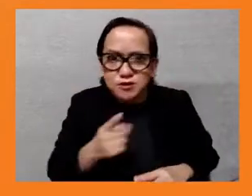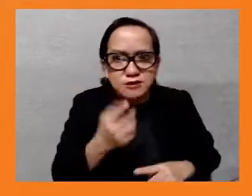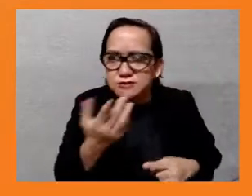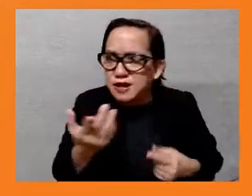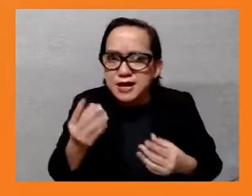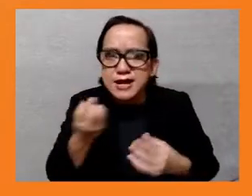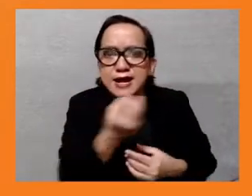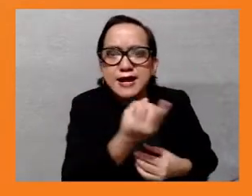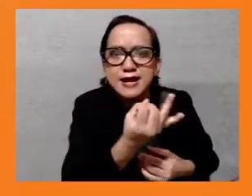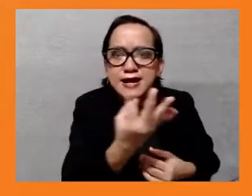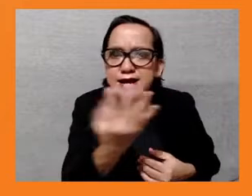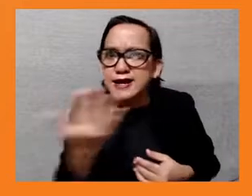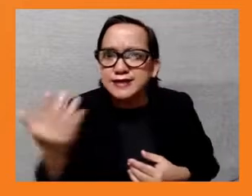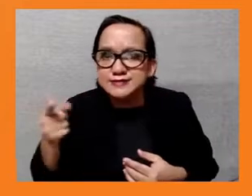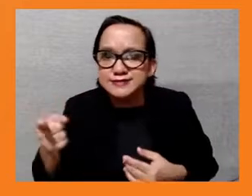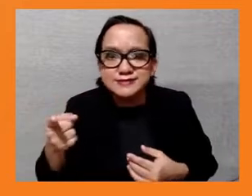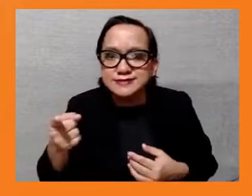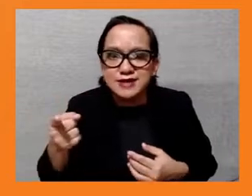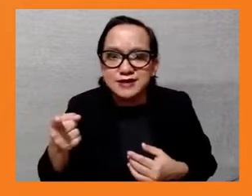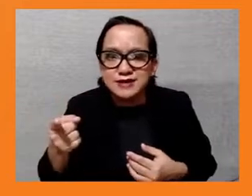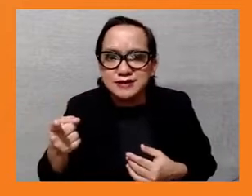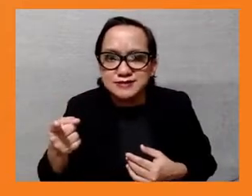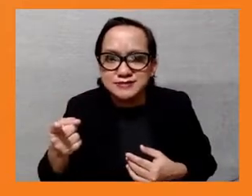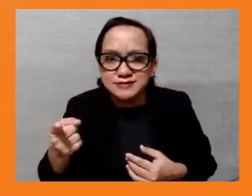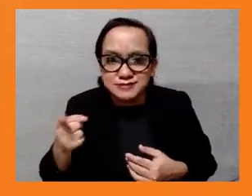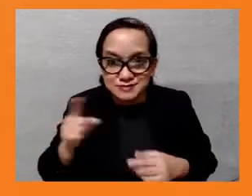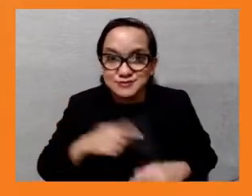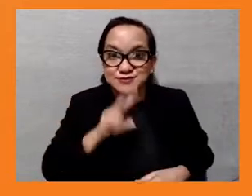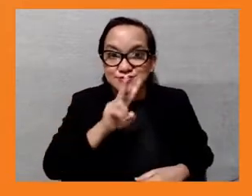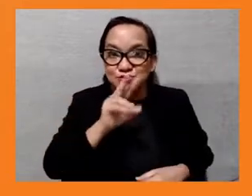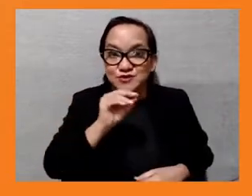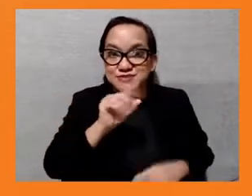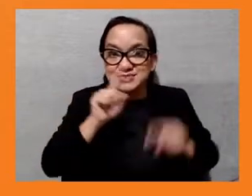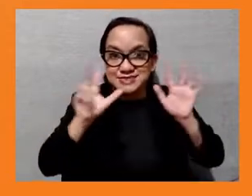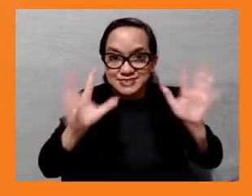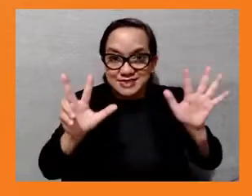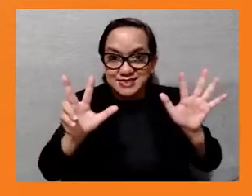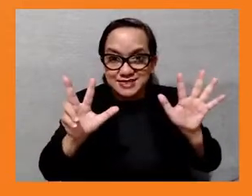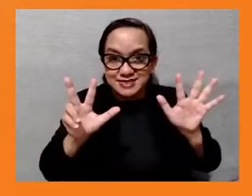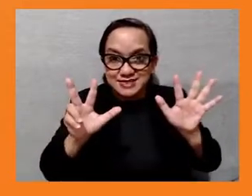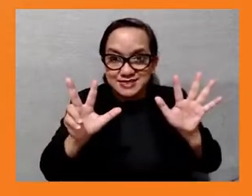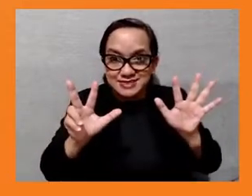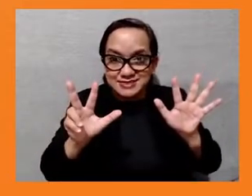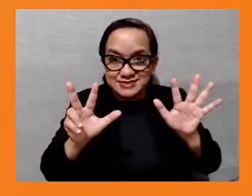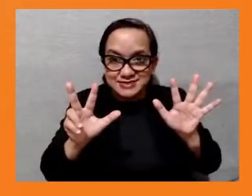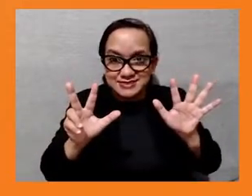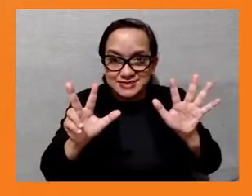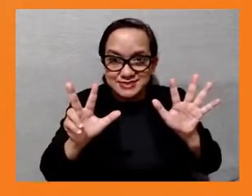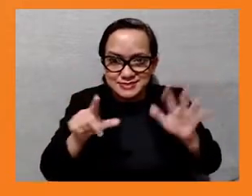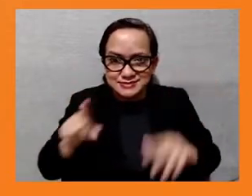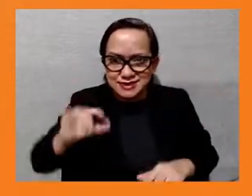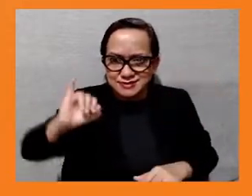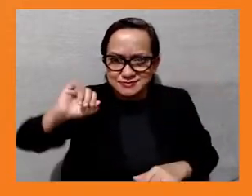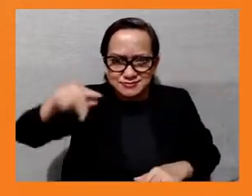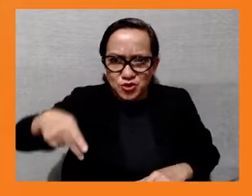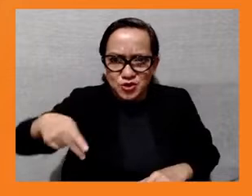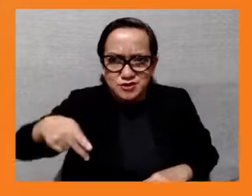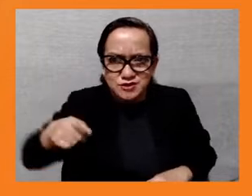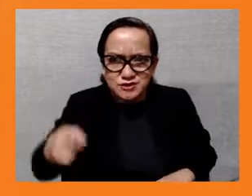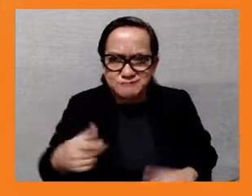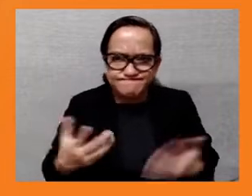the SDG Declaration of the United Nations. And this SDG, by the way,